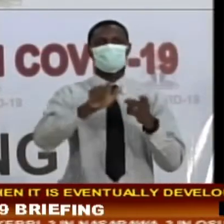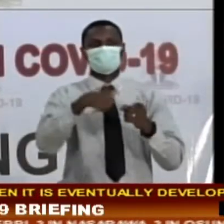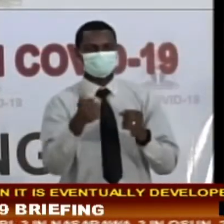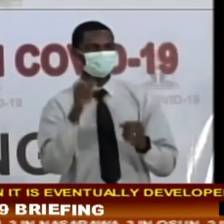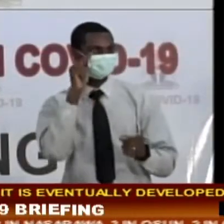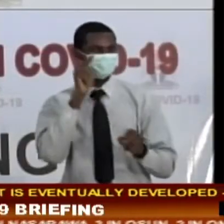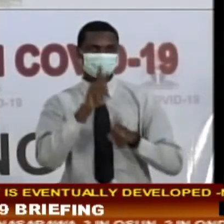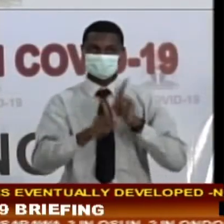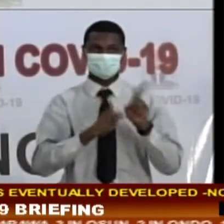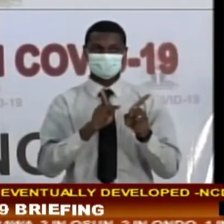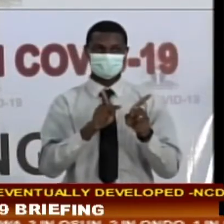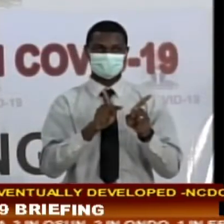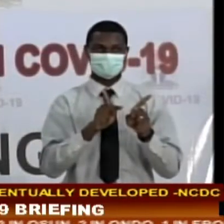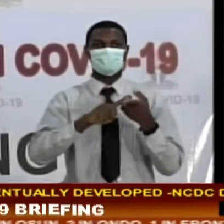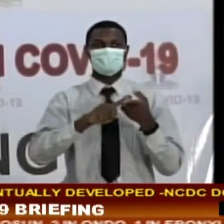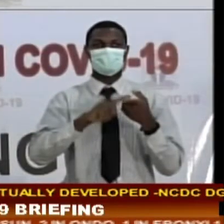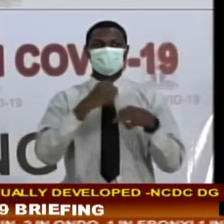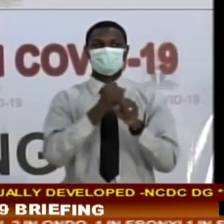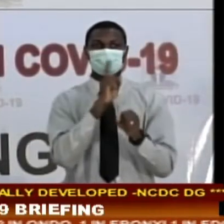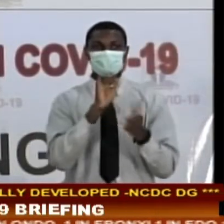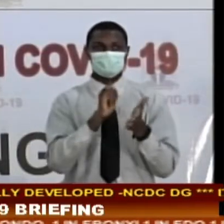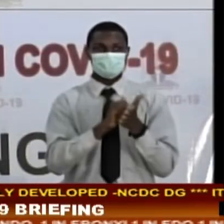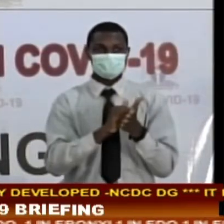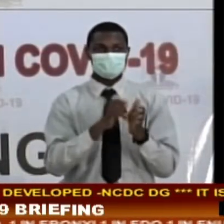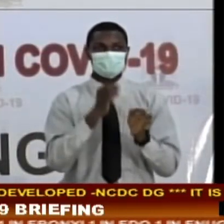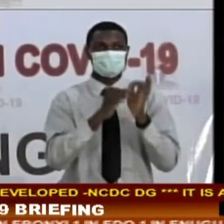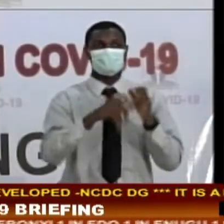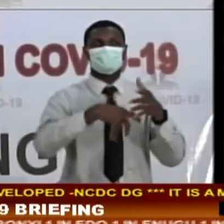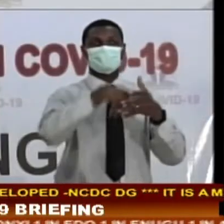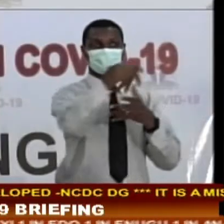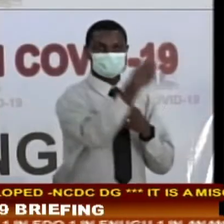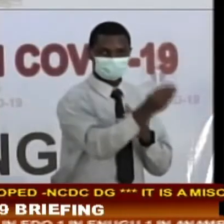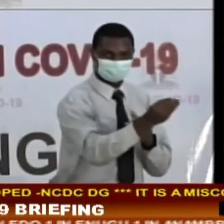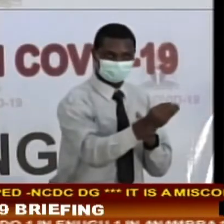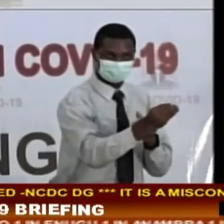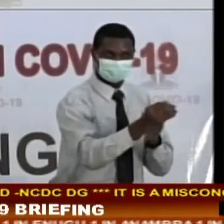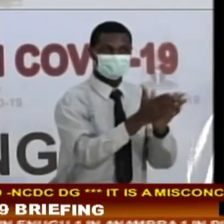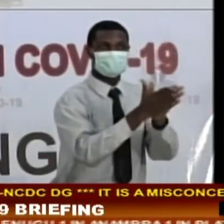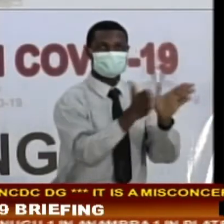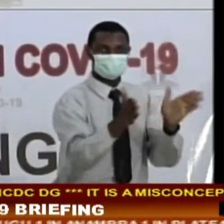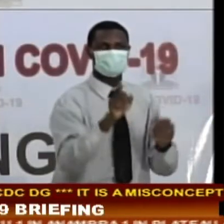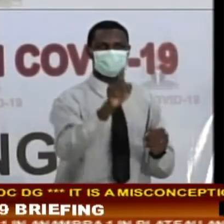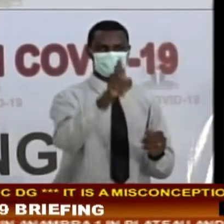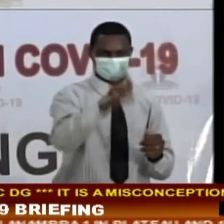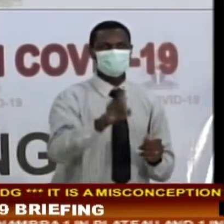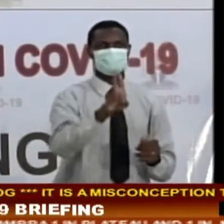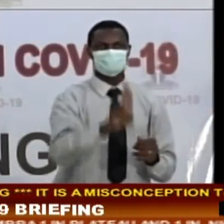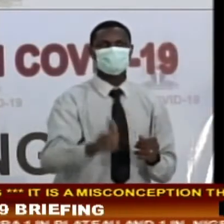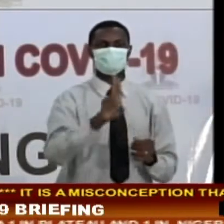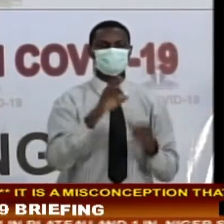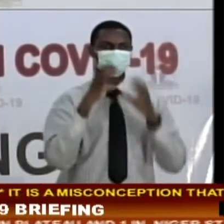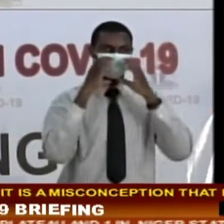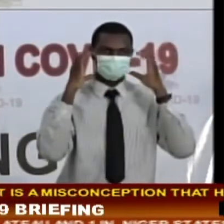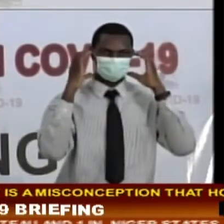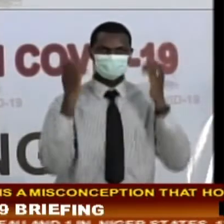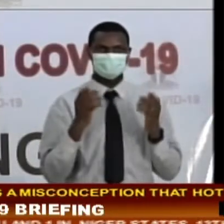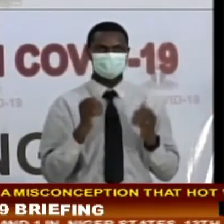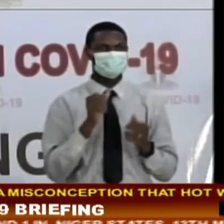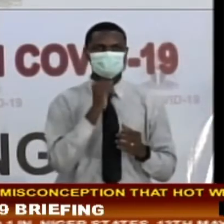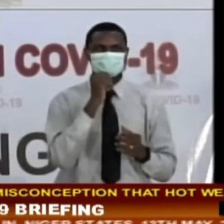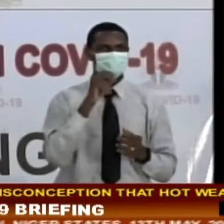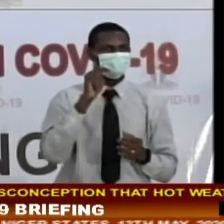that when we are in the open we wear a mask not necessarily a medical